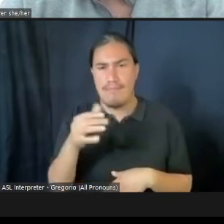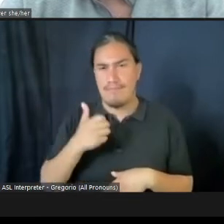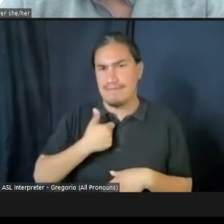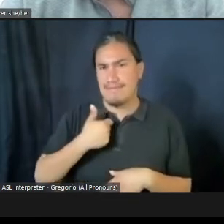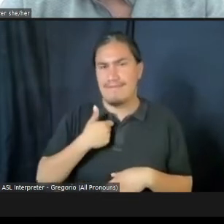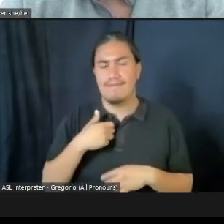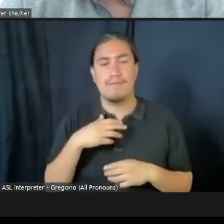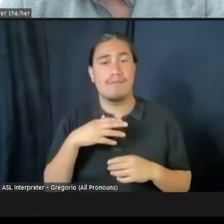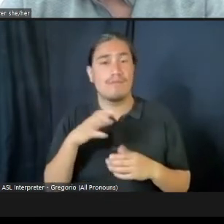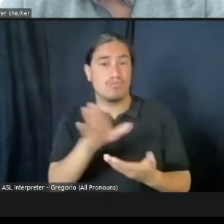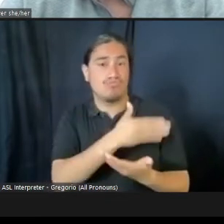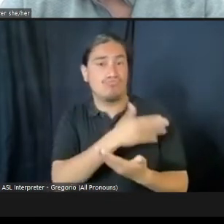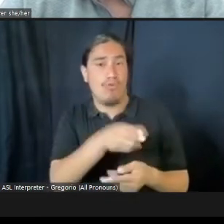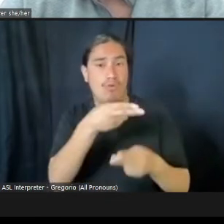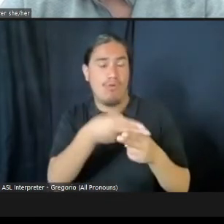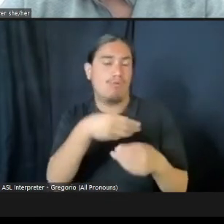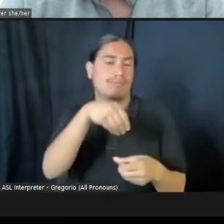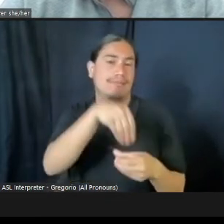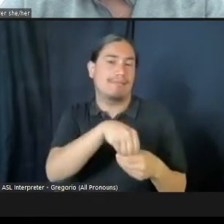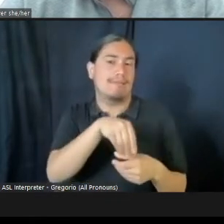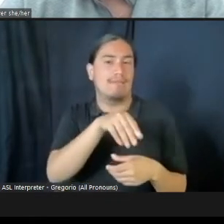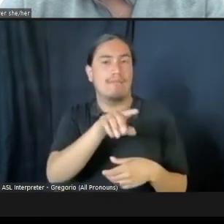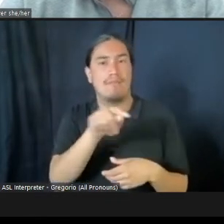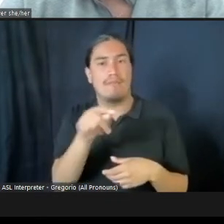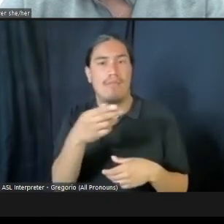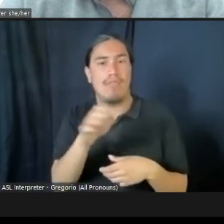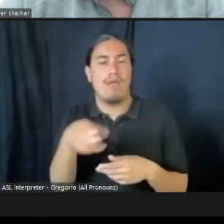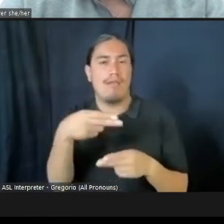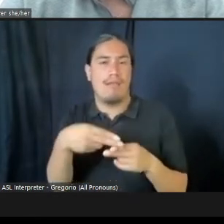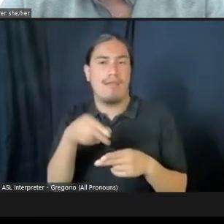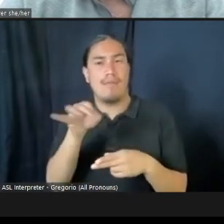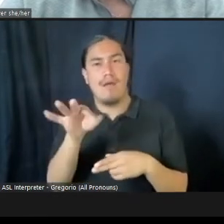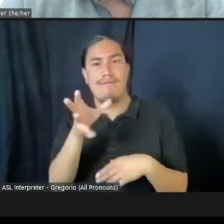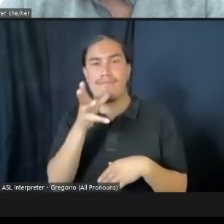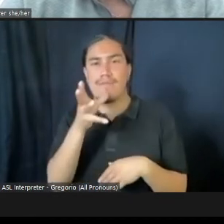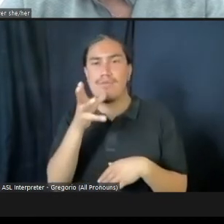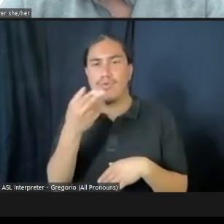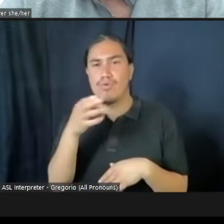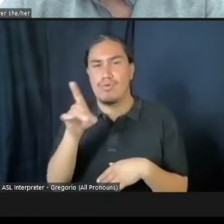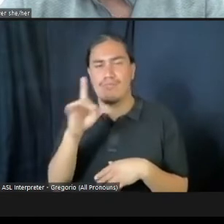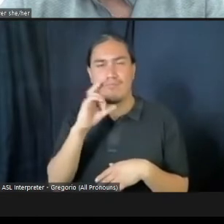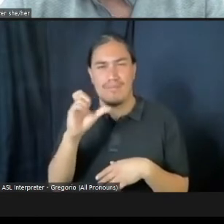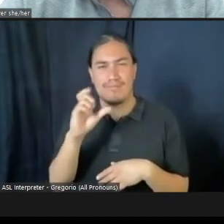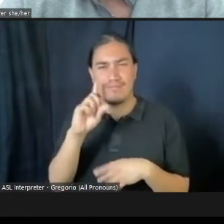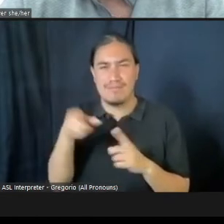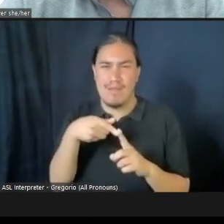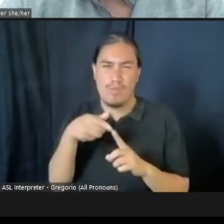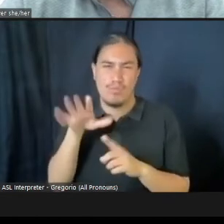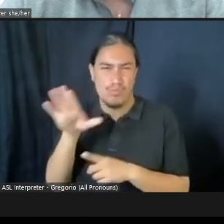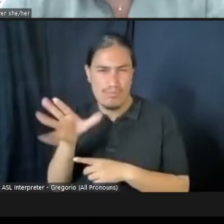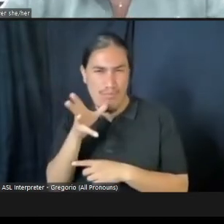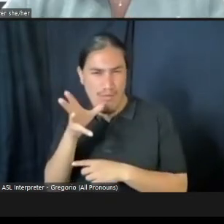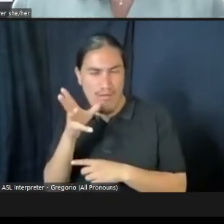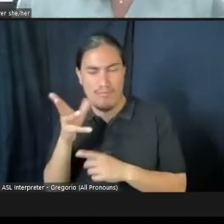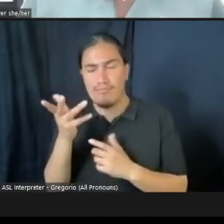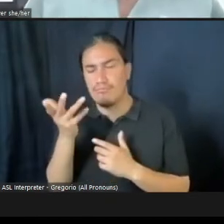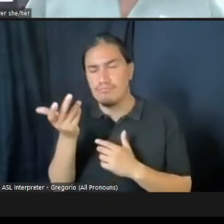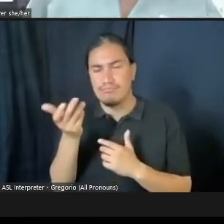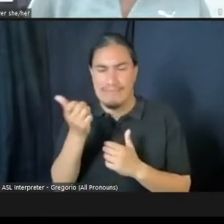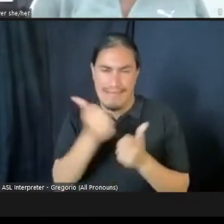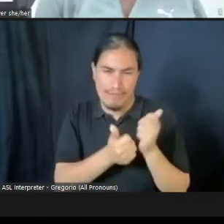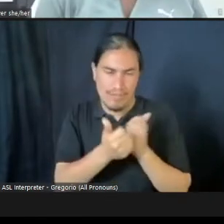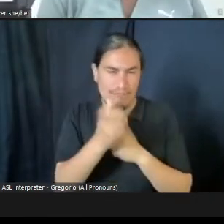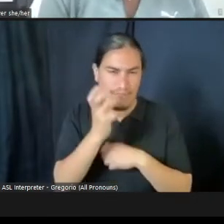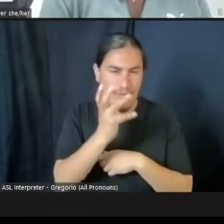Name of Motherhood. That is one of the hardest songs that Ari had to write, because it's kind of about her mom. It's kind of about every mom. But it's a mother